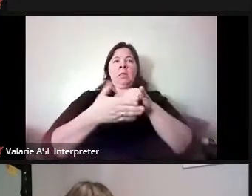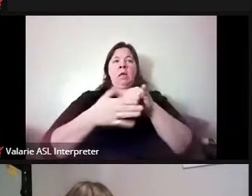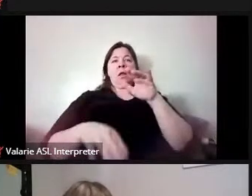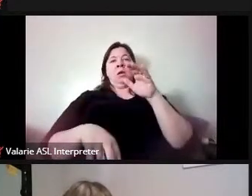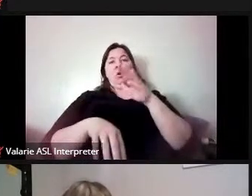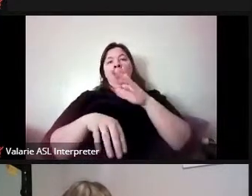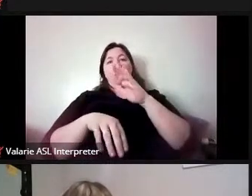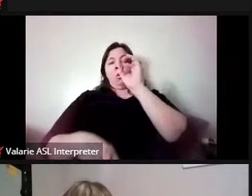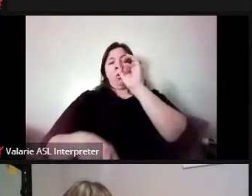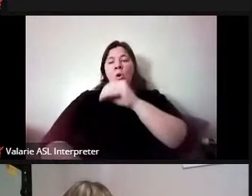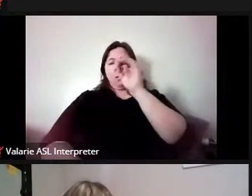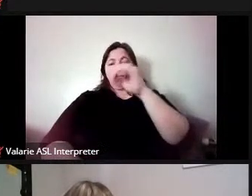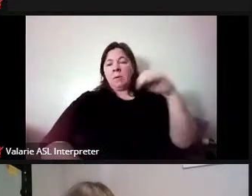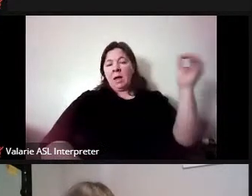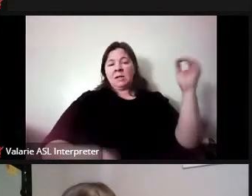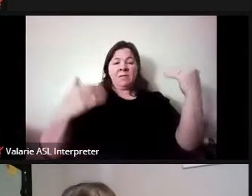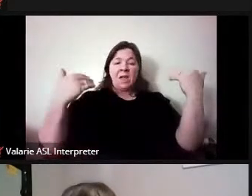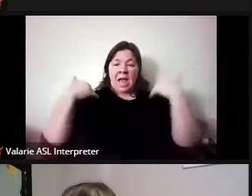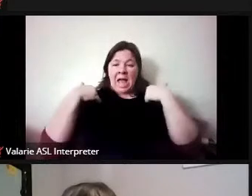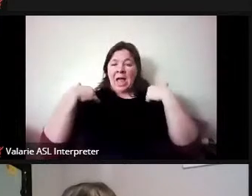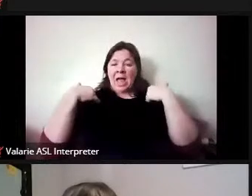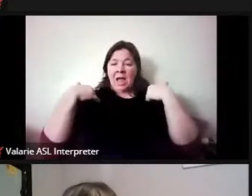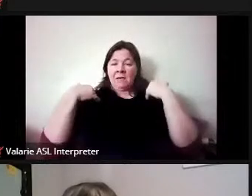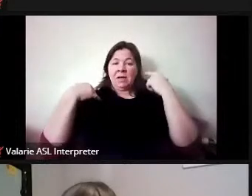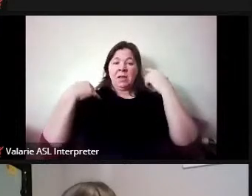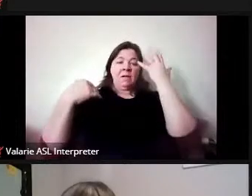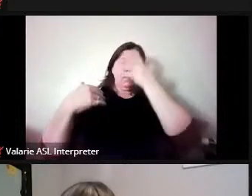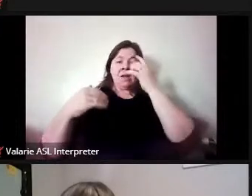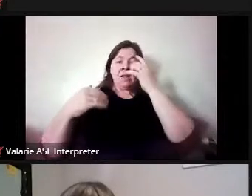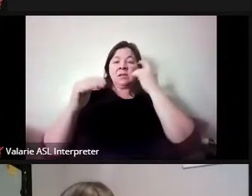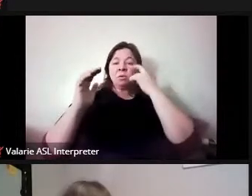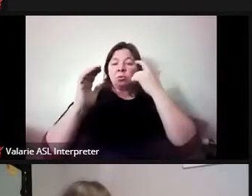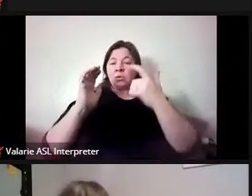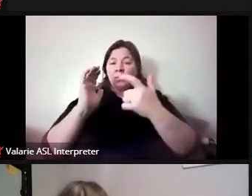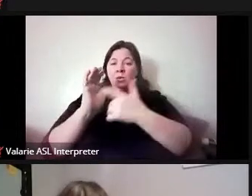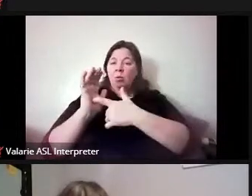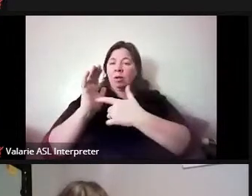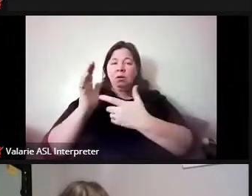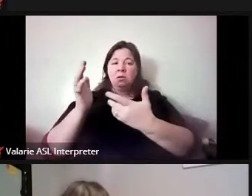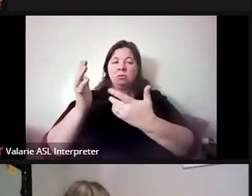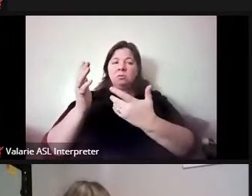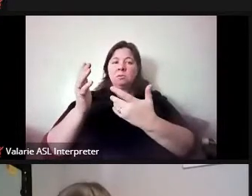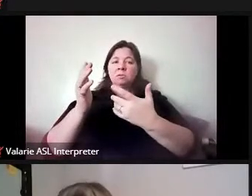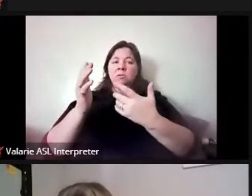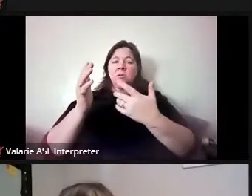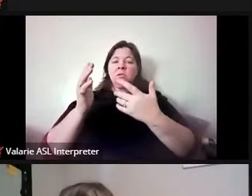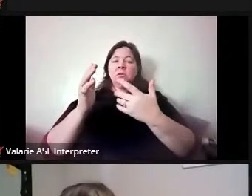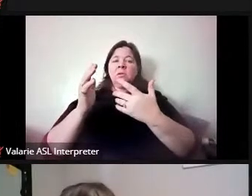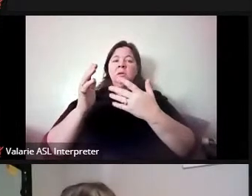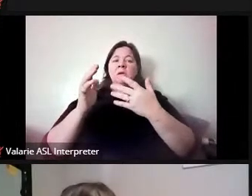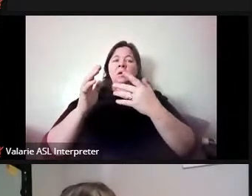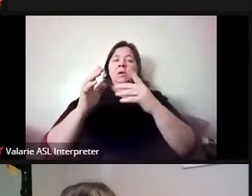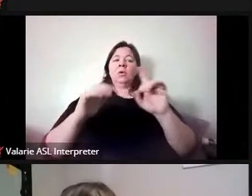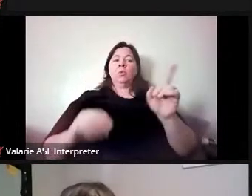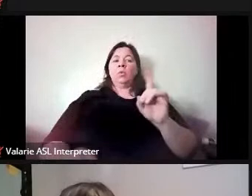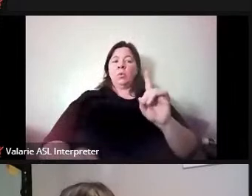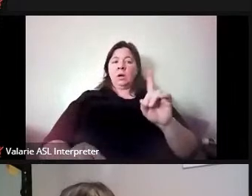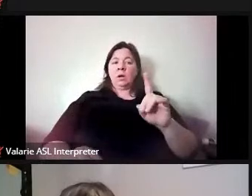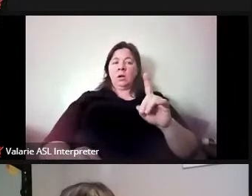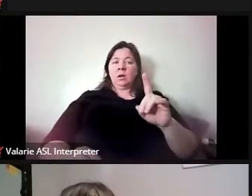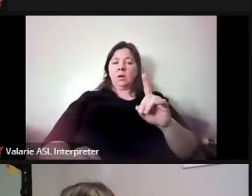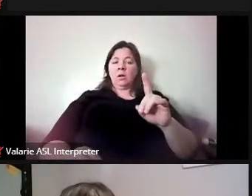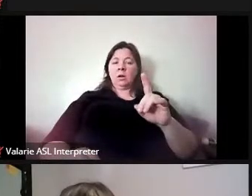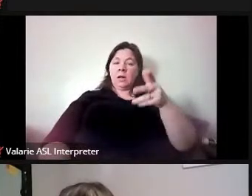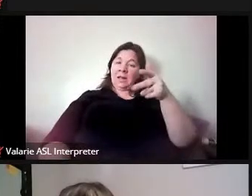has, like the face recognition where a kid's looking down and the camera tells